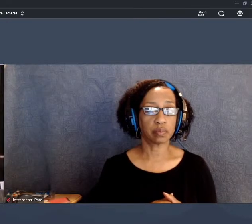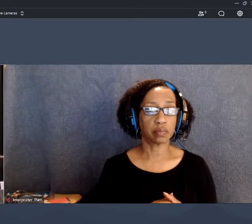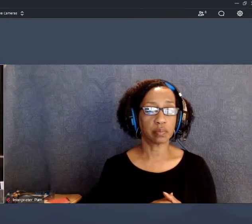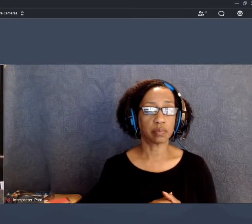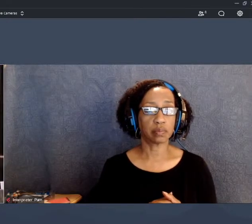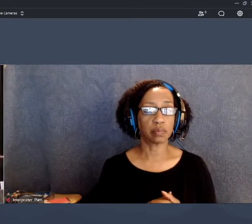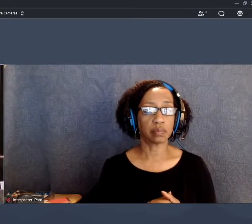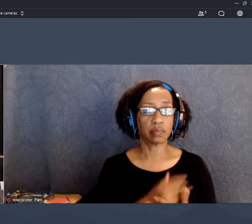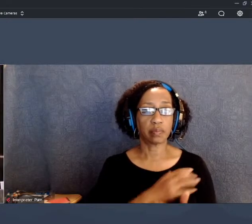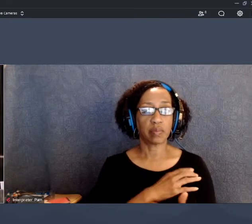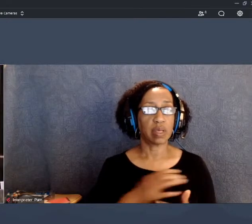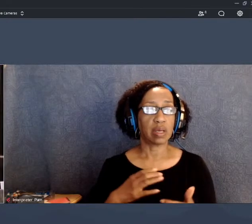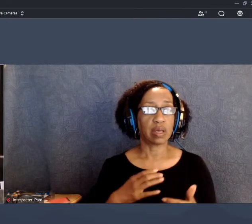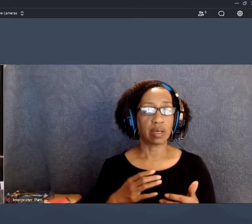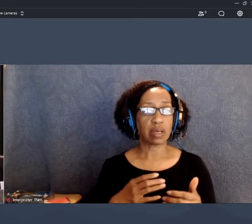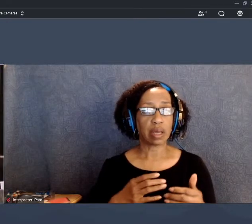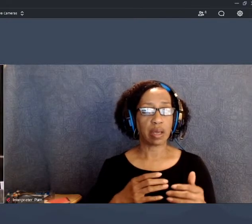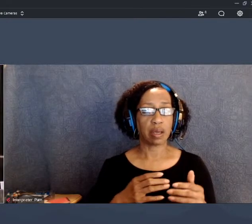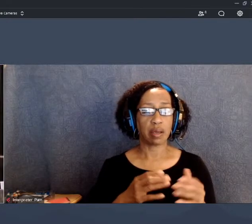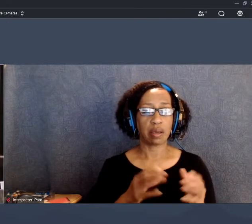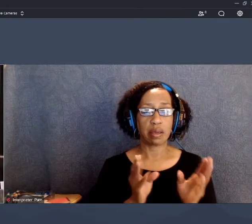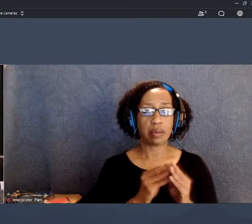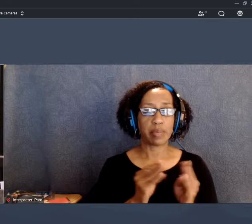Committee may recommend approval on so moved.